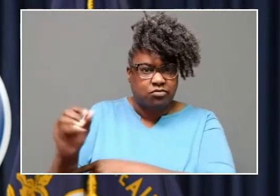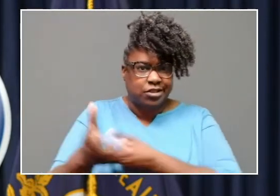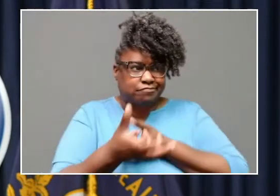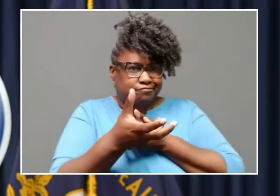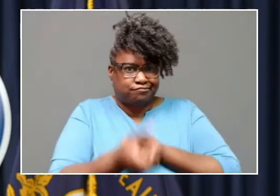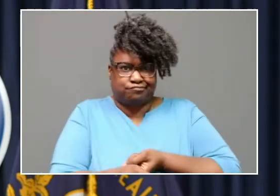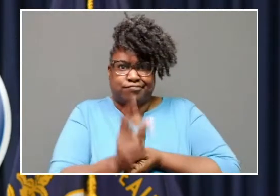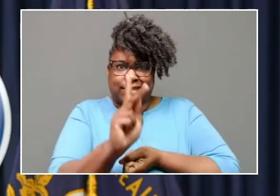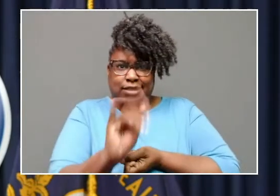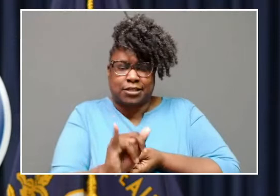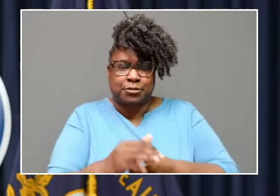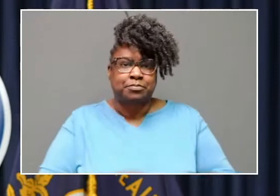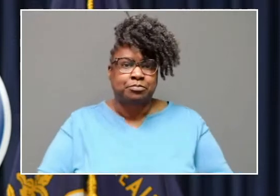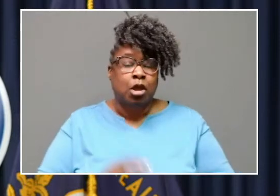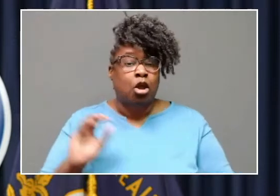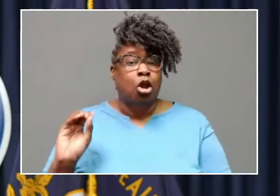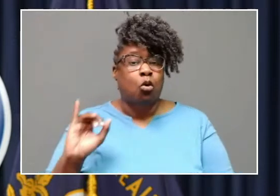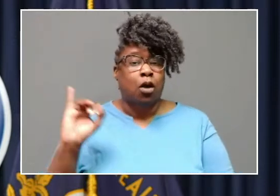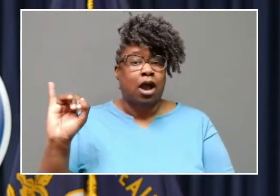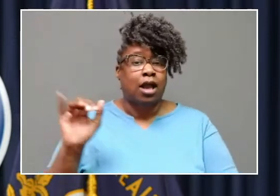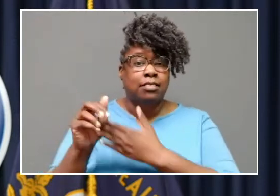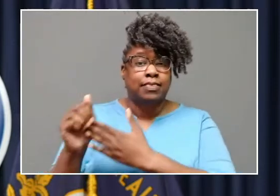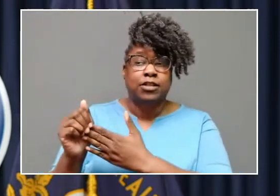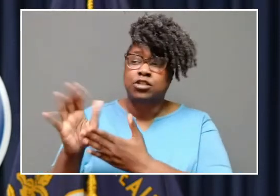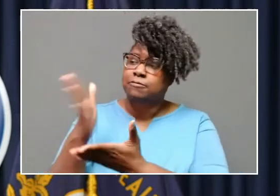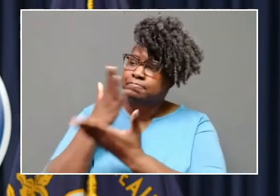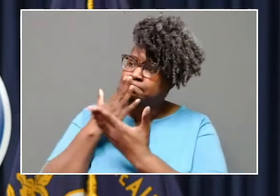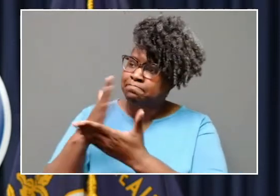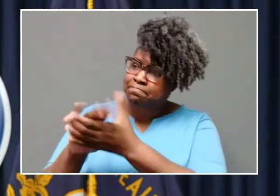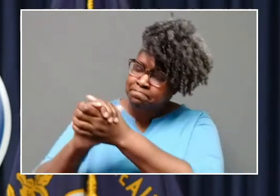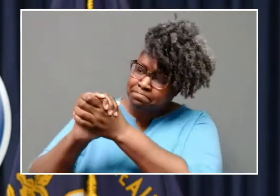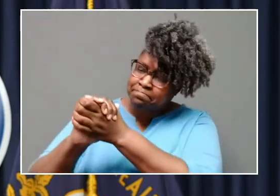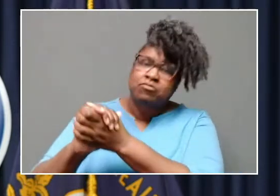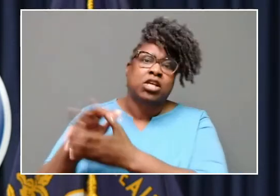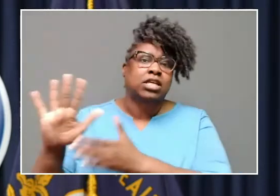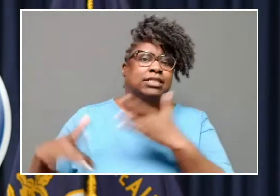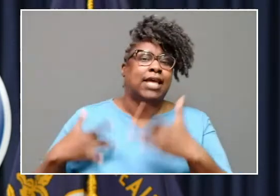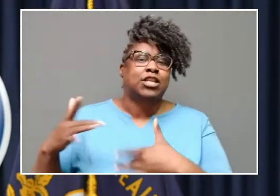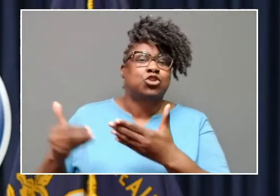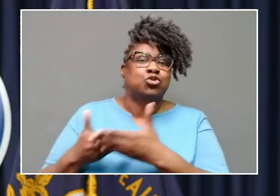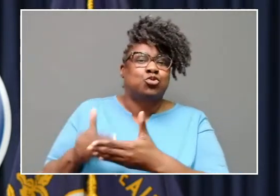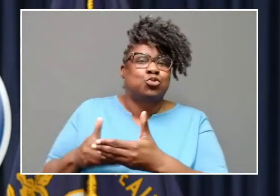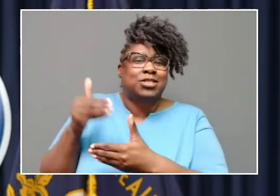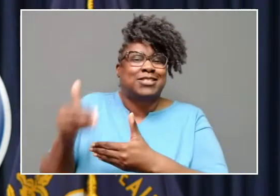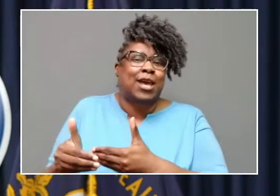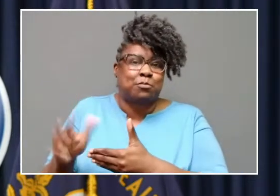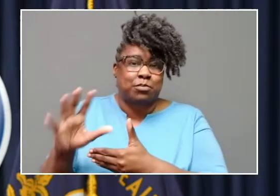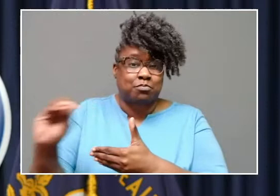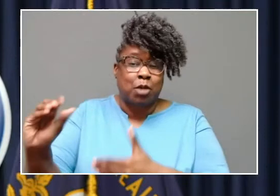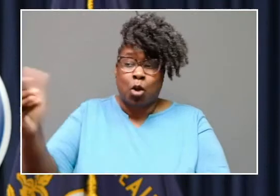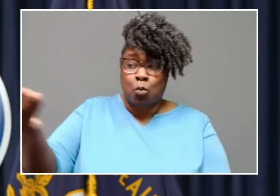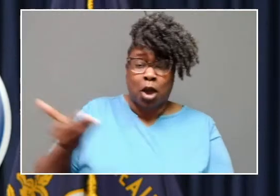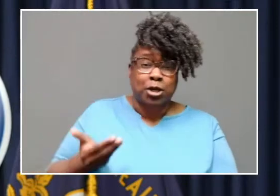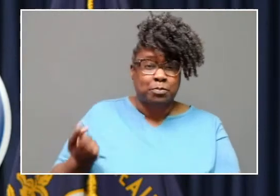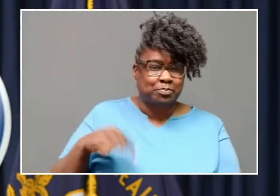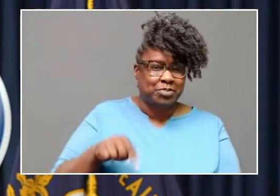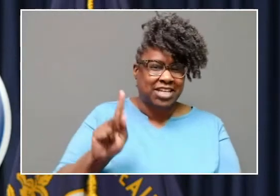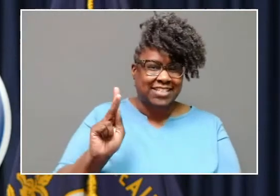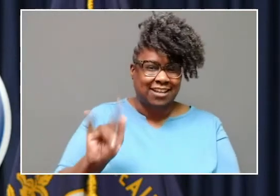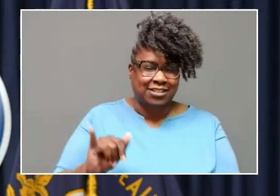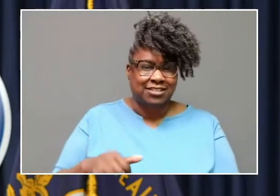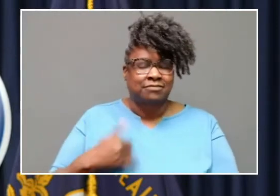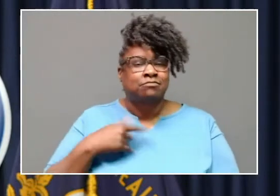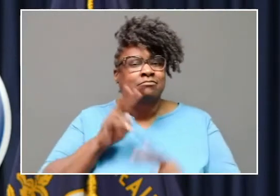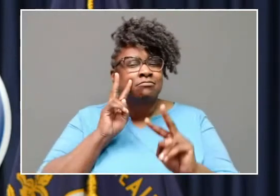congratulate OI's leadership on their exciting new step as a company, and we welcome them to Kentucky. I look forward to seeing